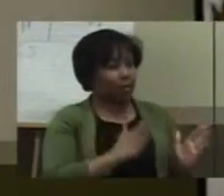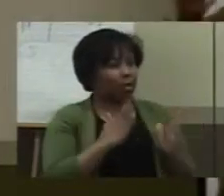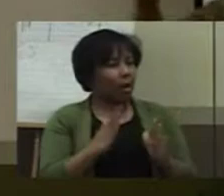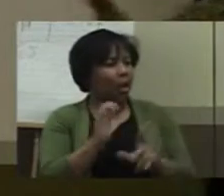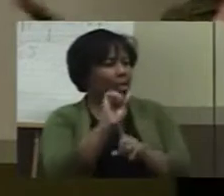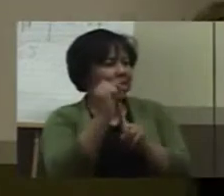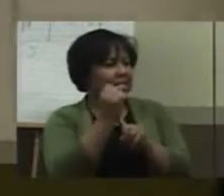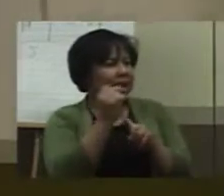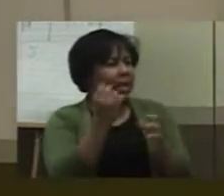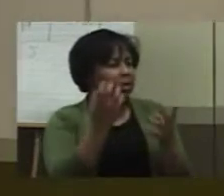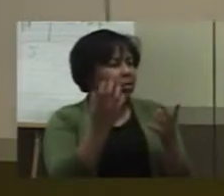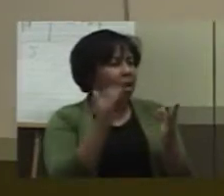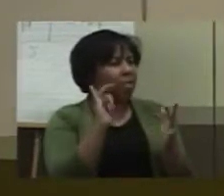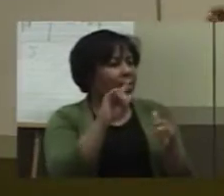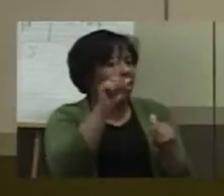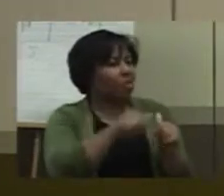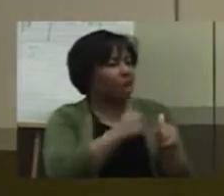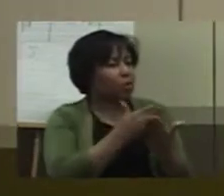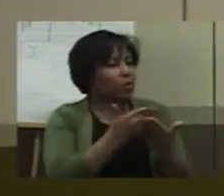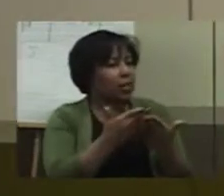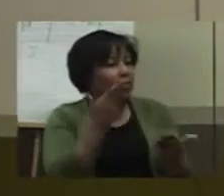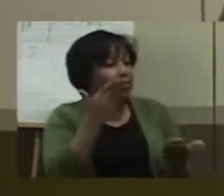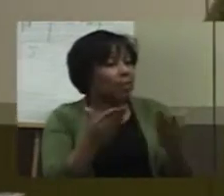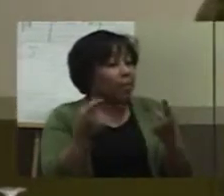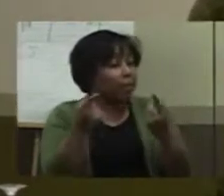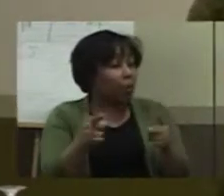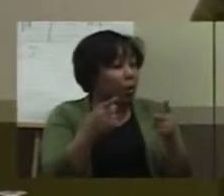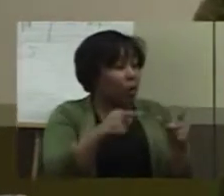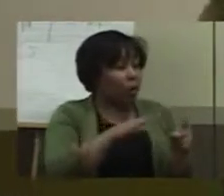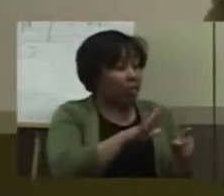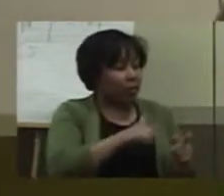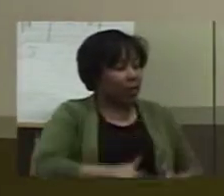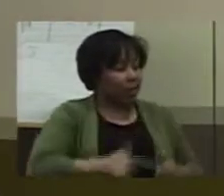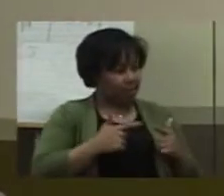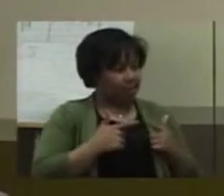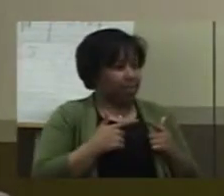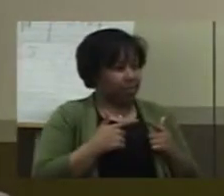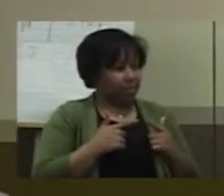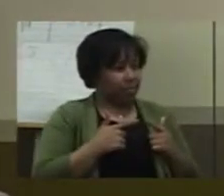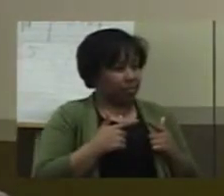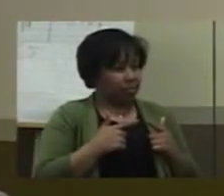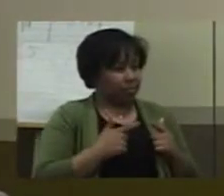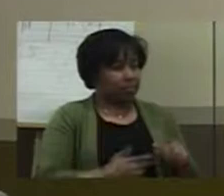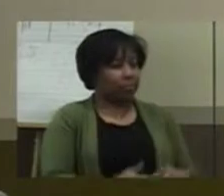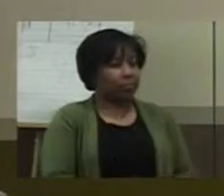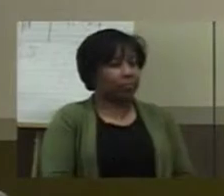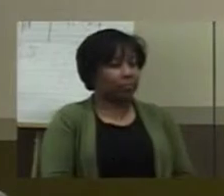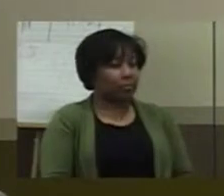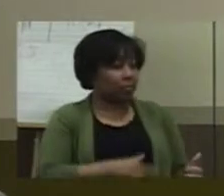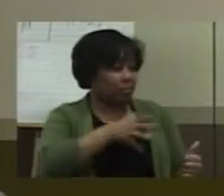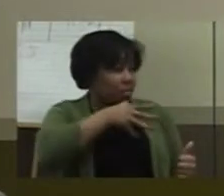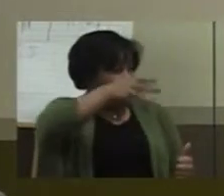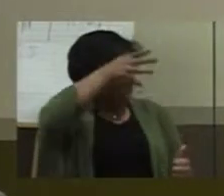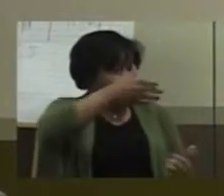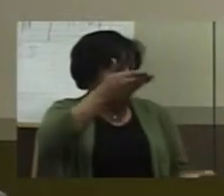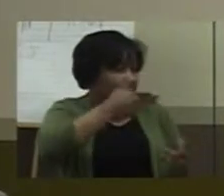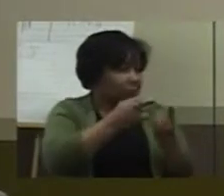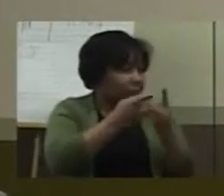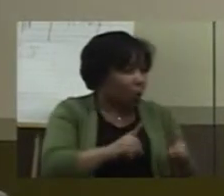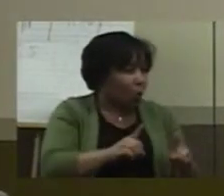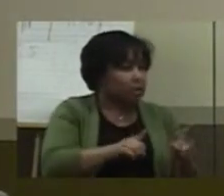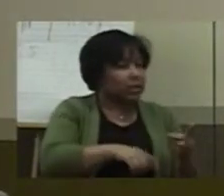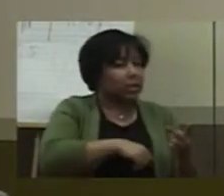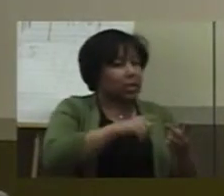event is all the other stuff that might be going on in the student's life. Okay? Are the parents getting a